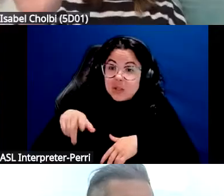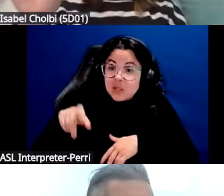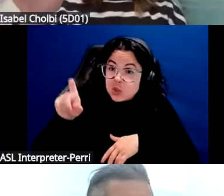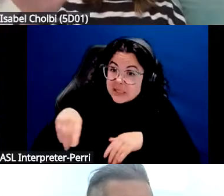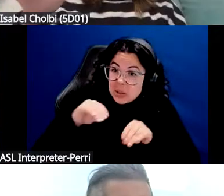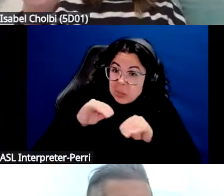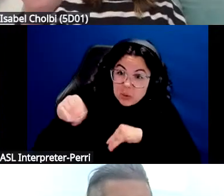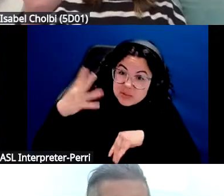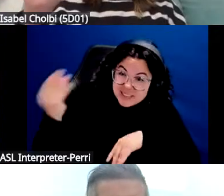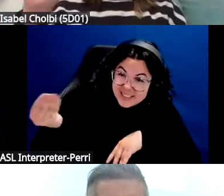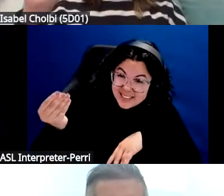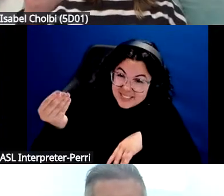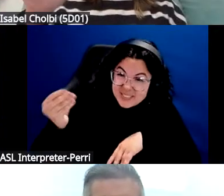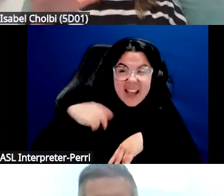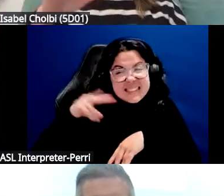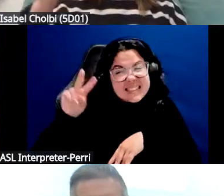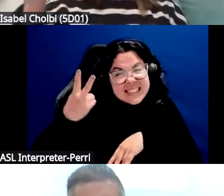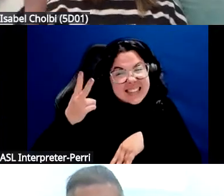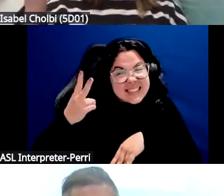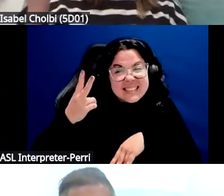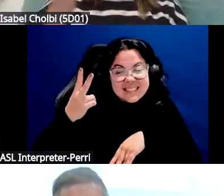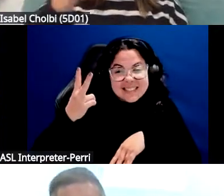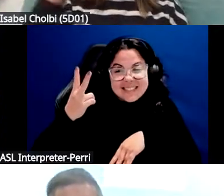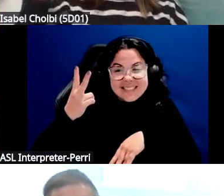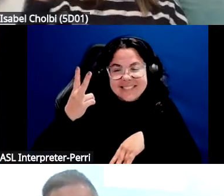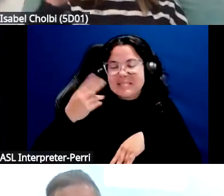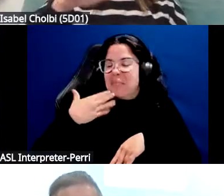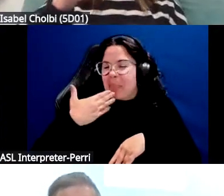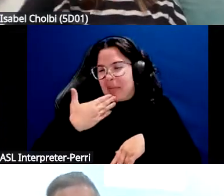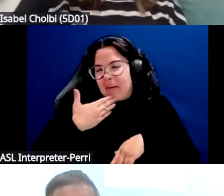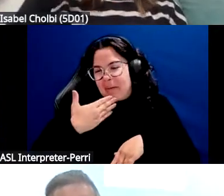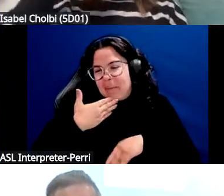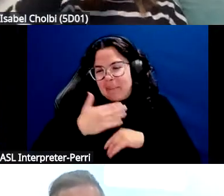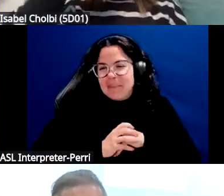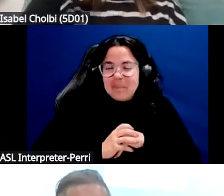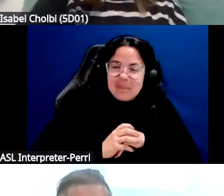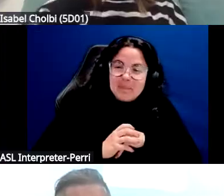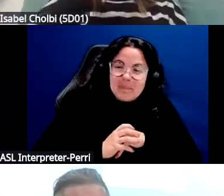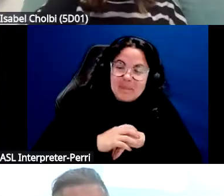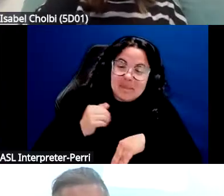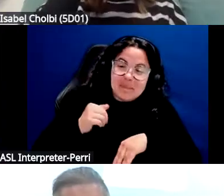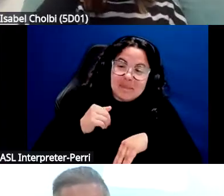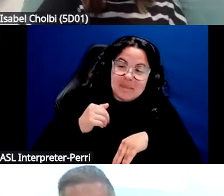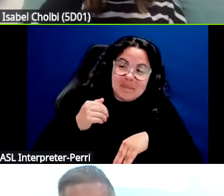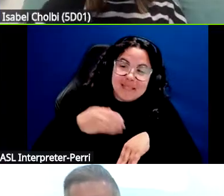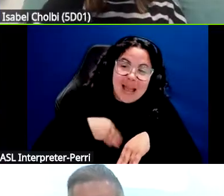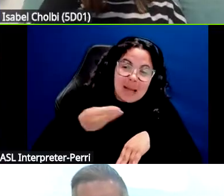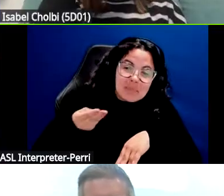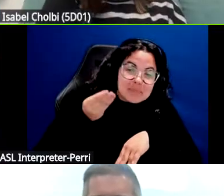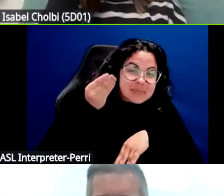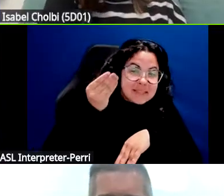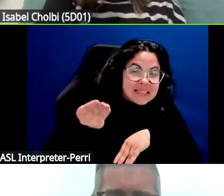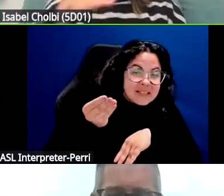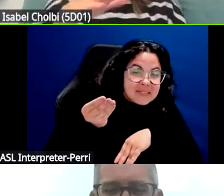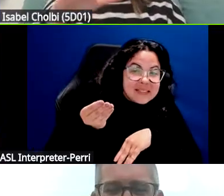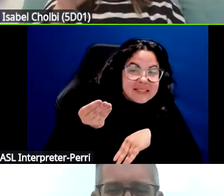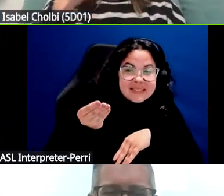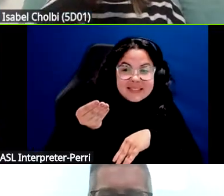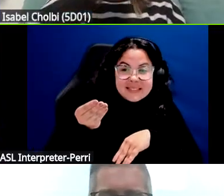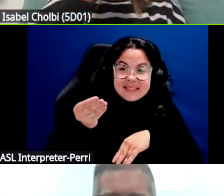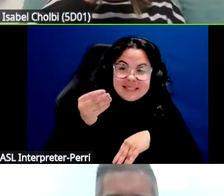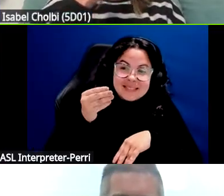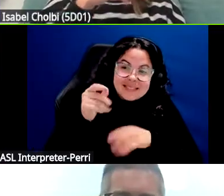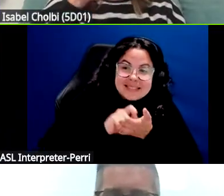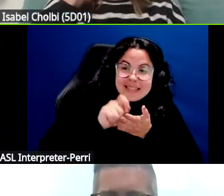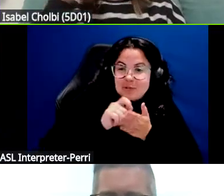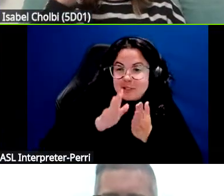for that? I second that motion. Thank you. I'm handing secretary duties to our Yes. chair. If there's anything